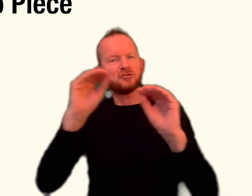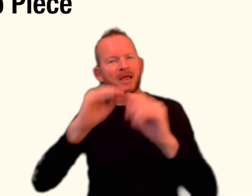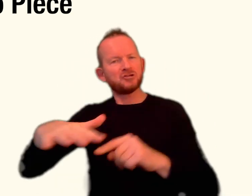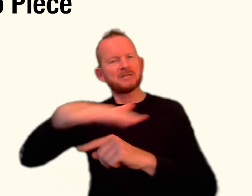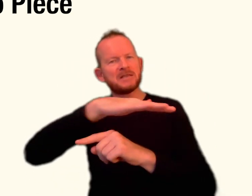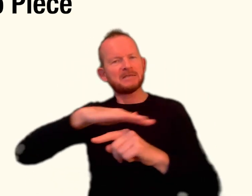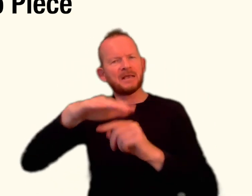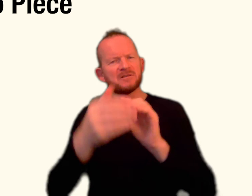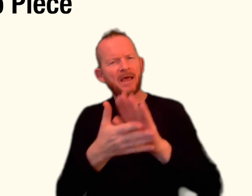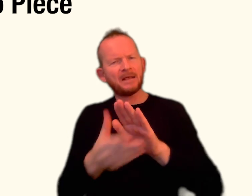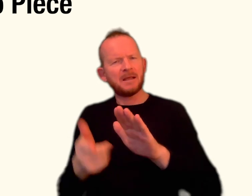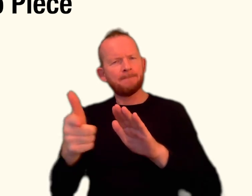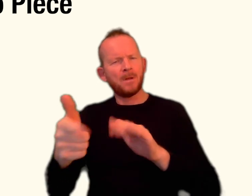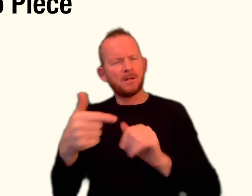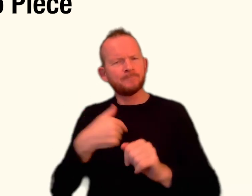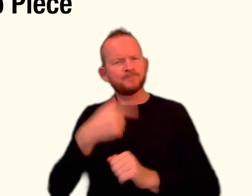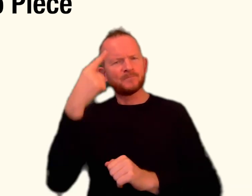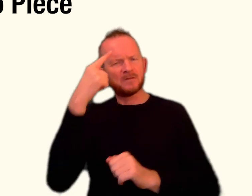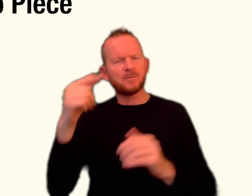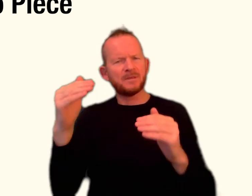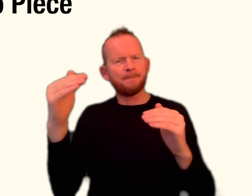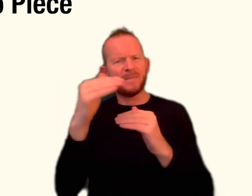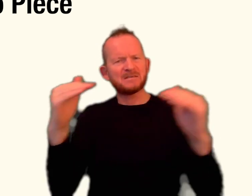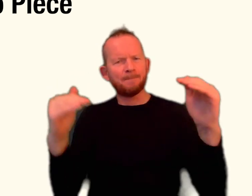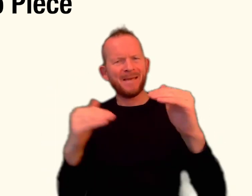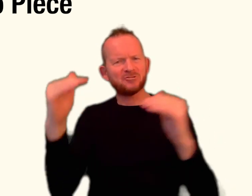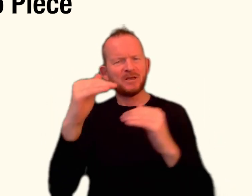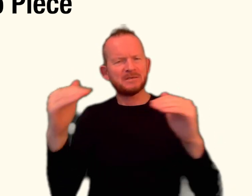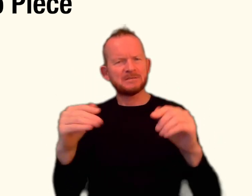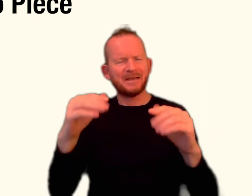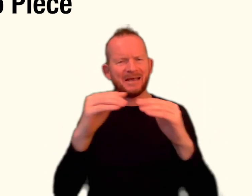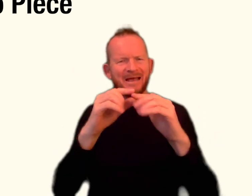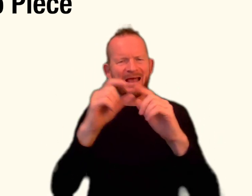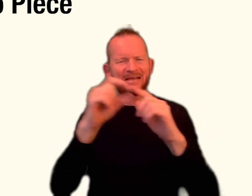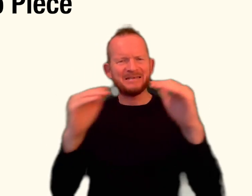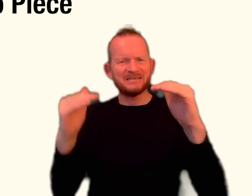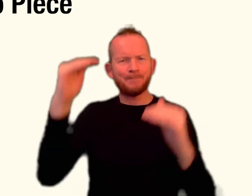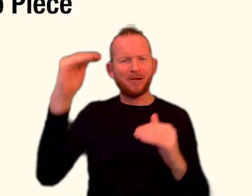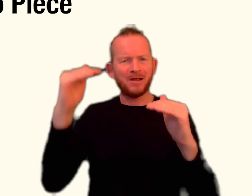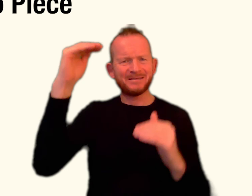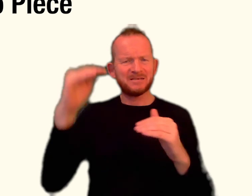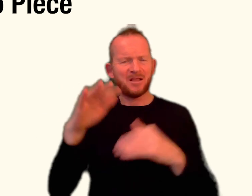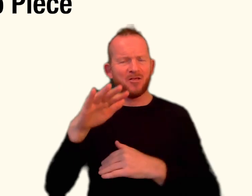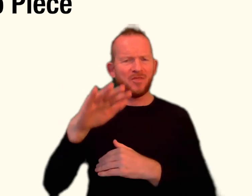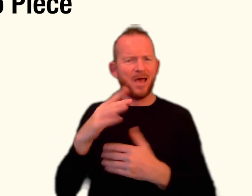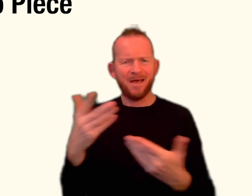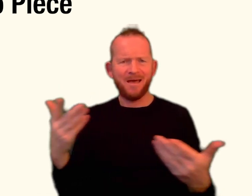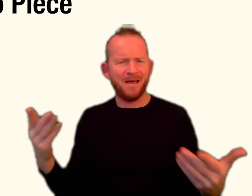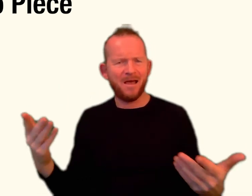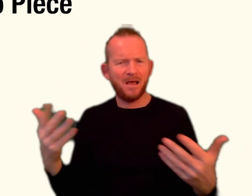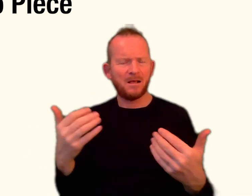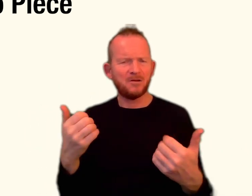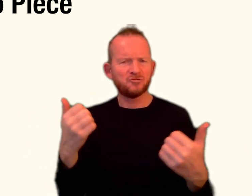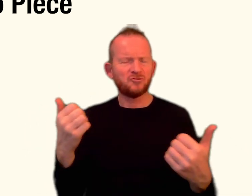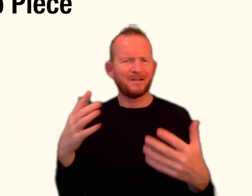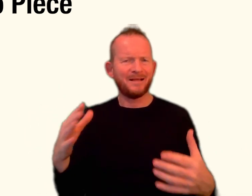think some of the mismatches and disparities that you see there is a very strong